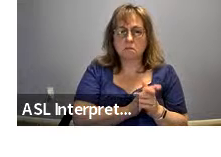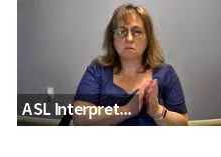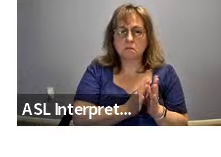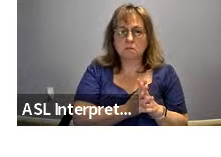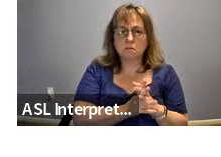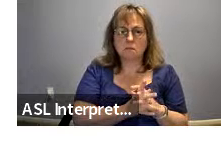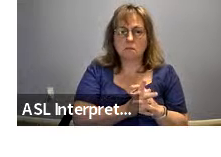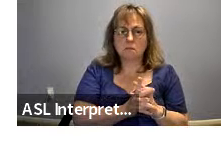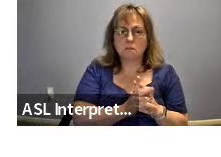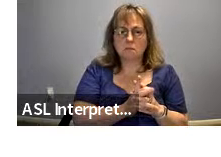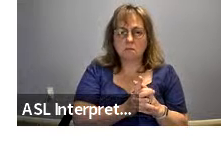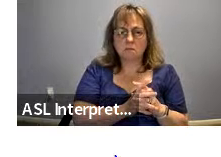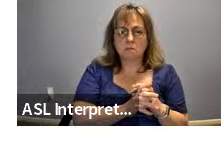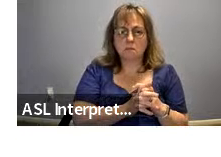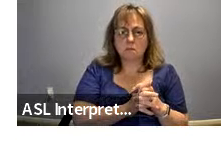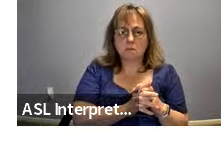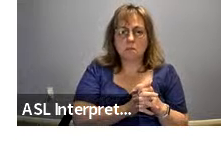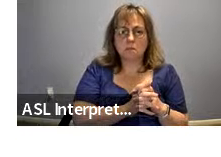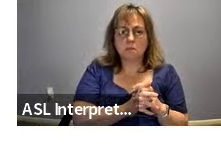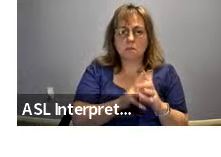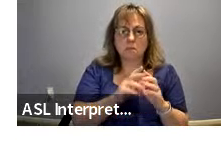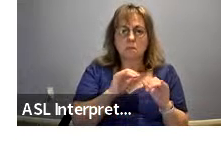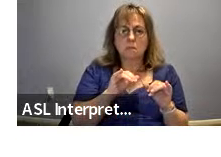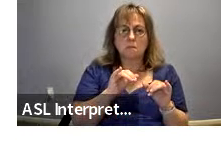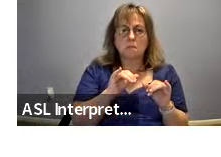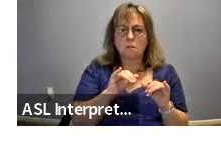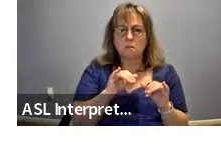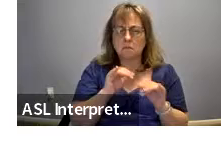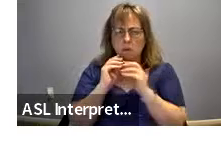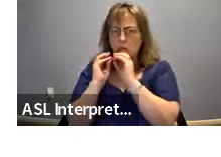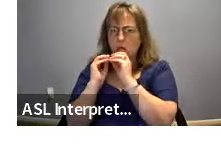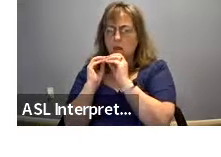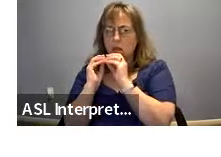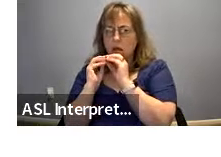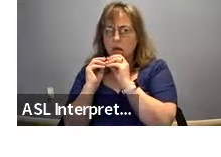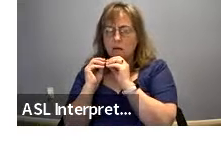Me back up there. Apparently, I have to mute yourself, huh? Right.